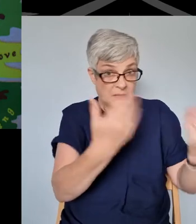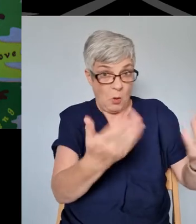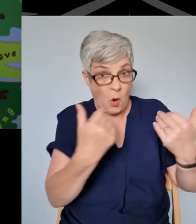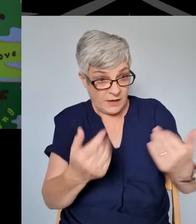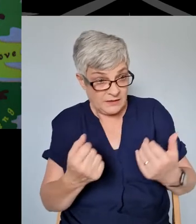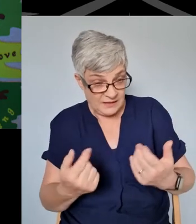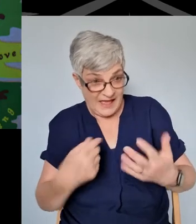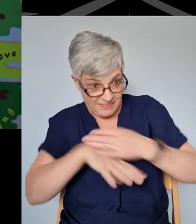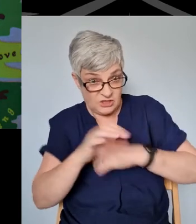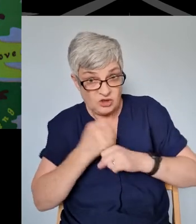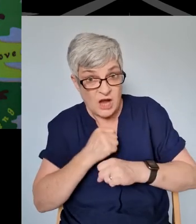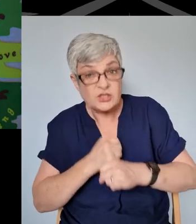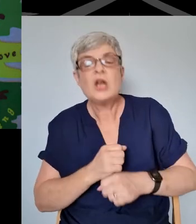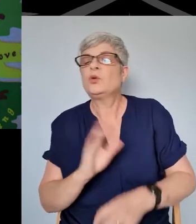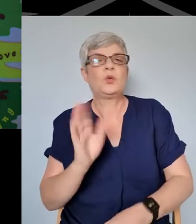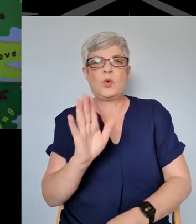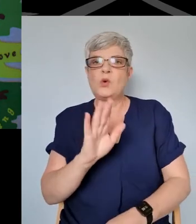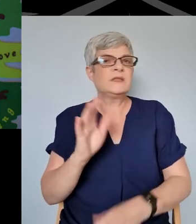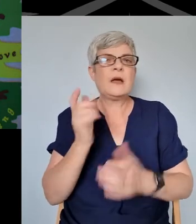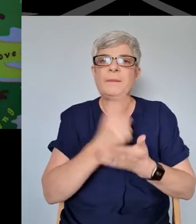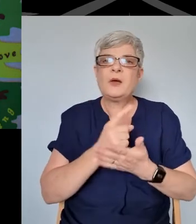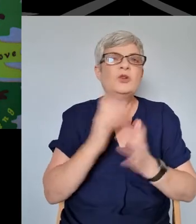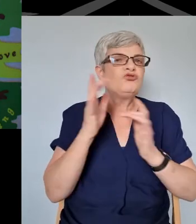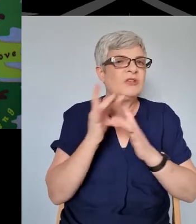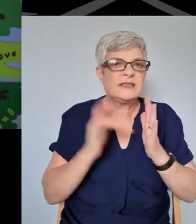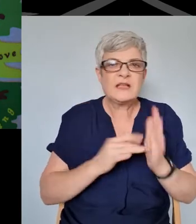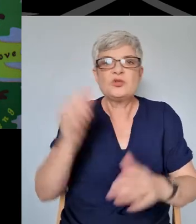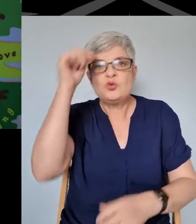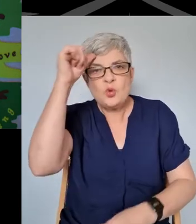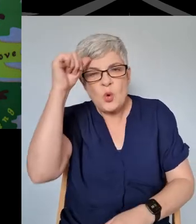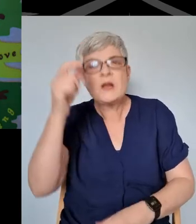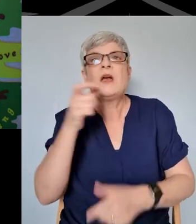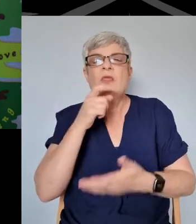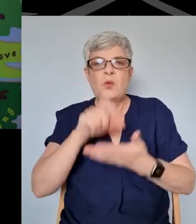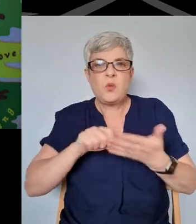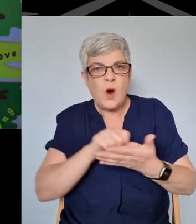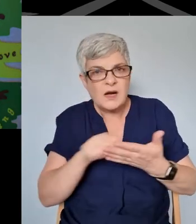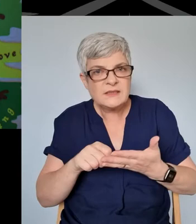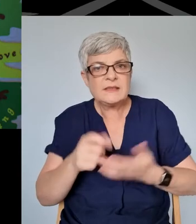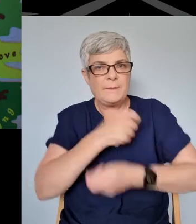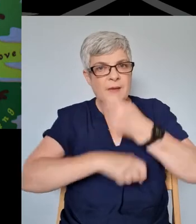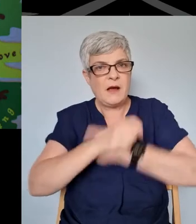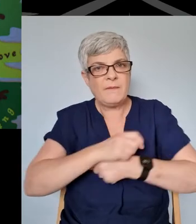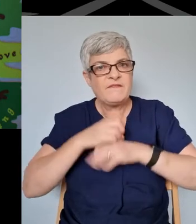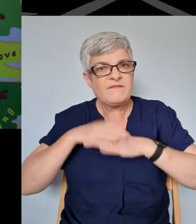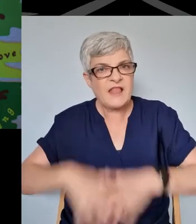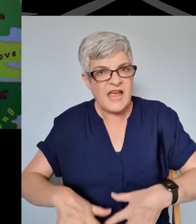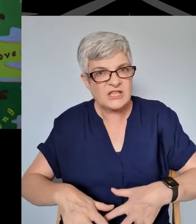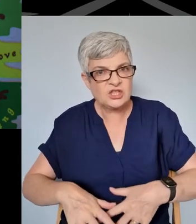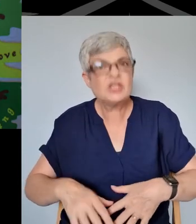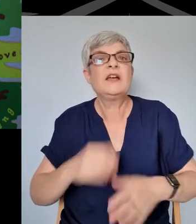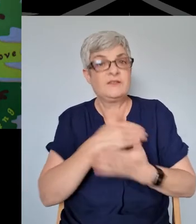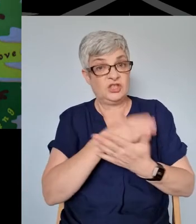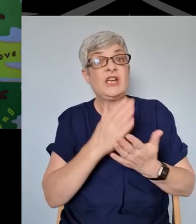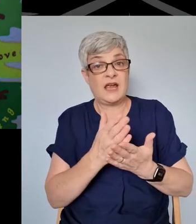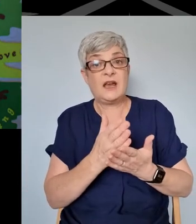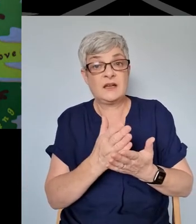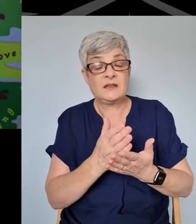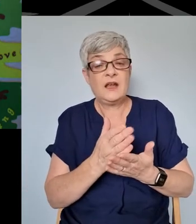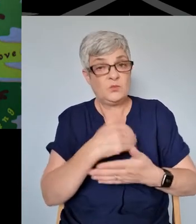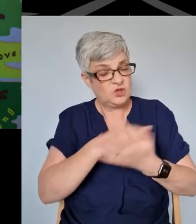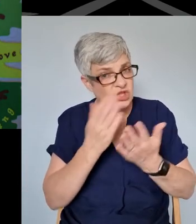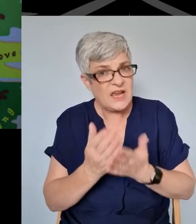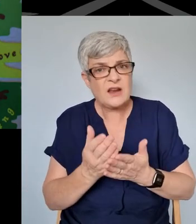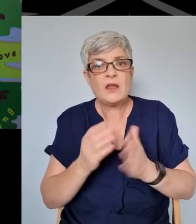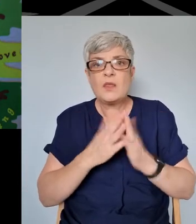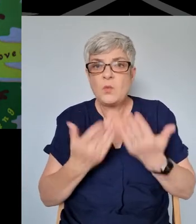making Jesus known. It is about the Word made flesh, being given flesh as we share Him. And we do that as we share the Word,